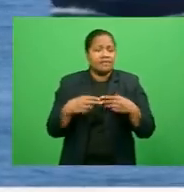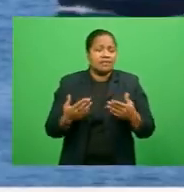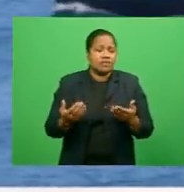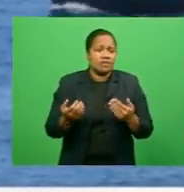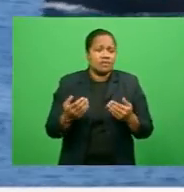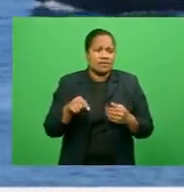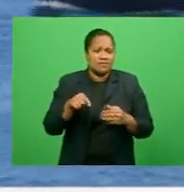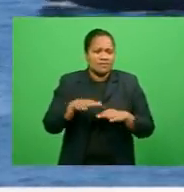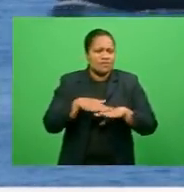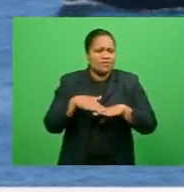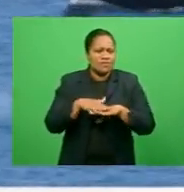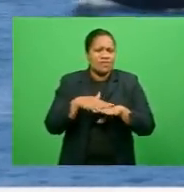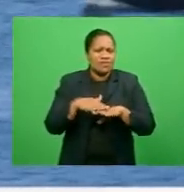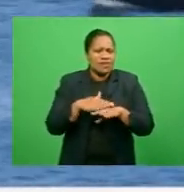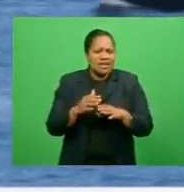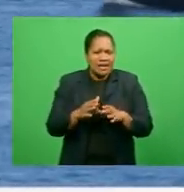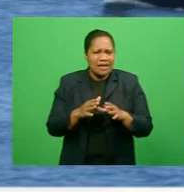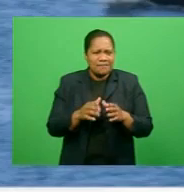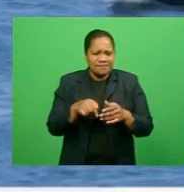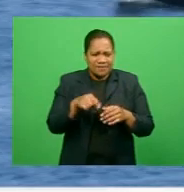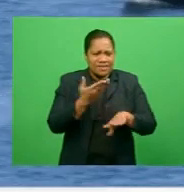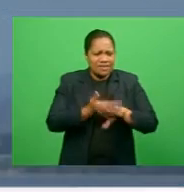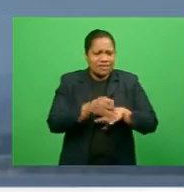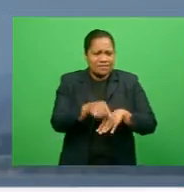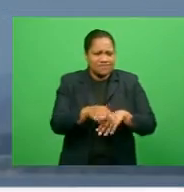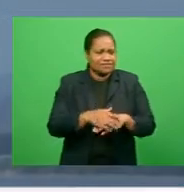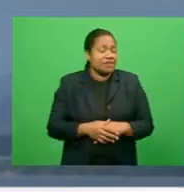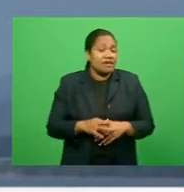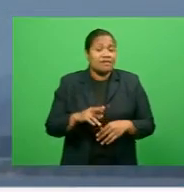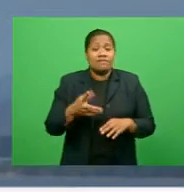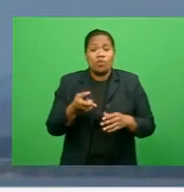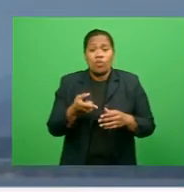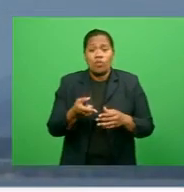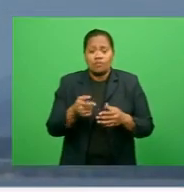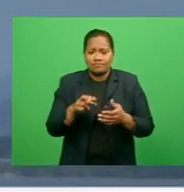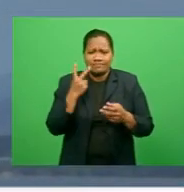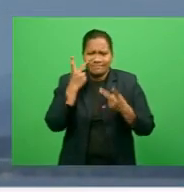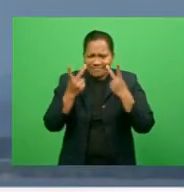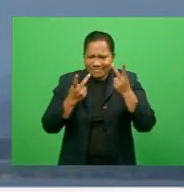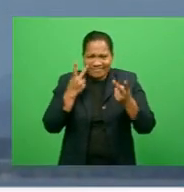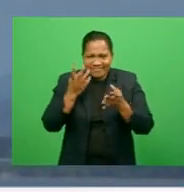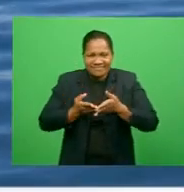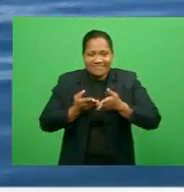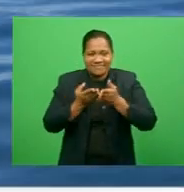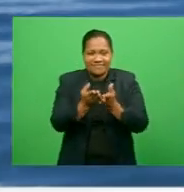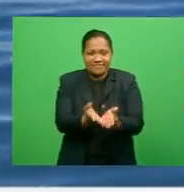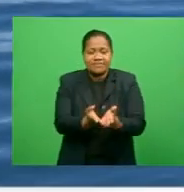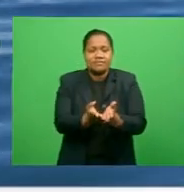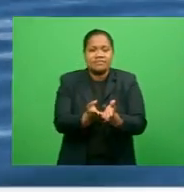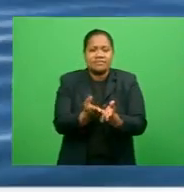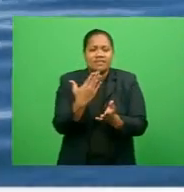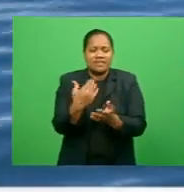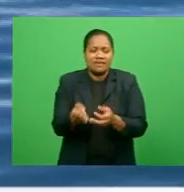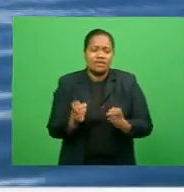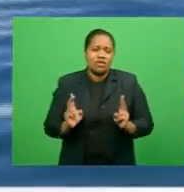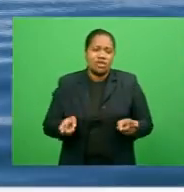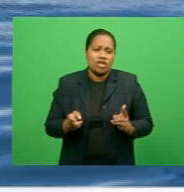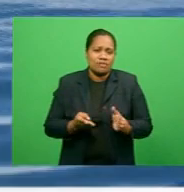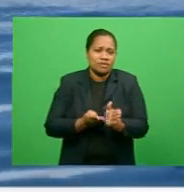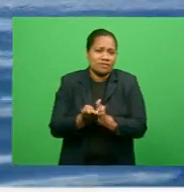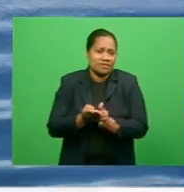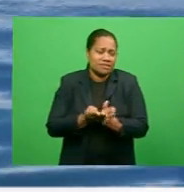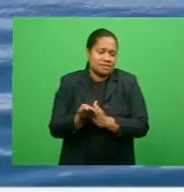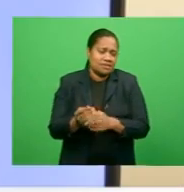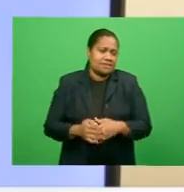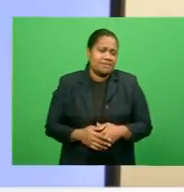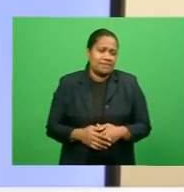Lane Initiative, and the Navy services are required to screen all visiting vessels while maintaining its normal services. The